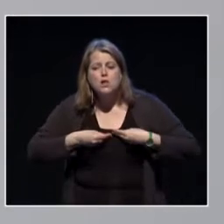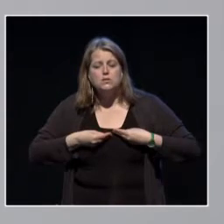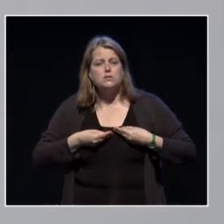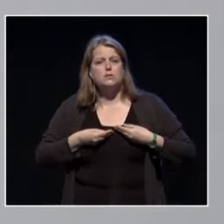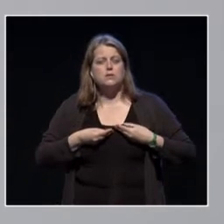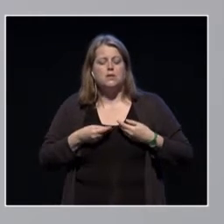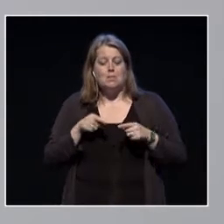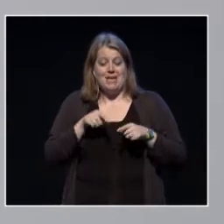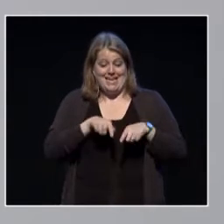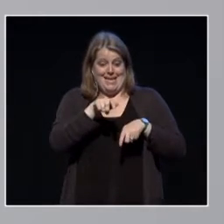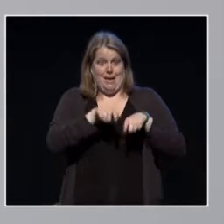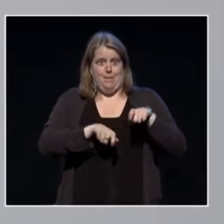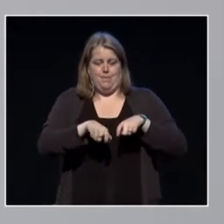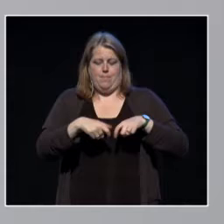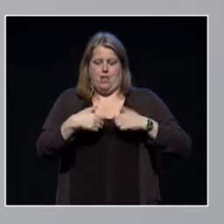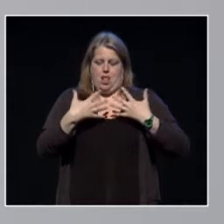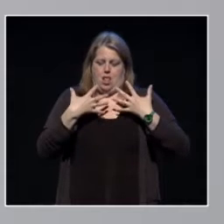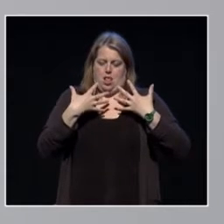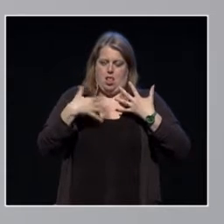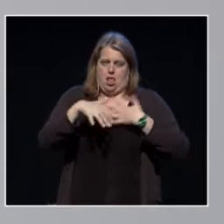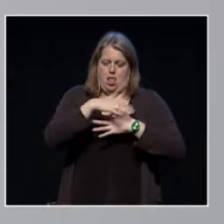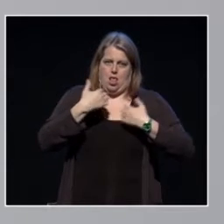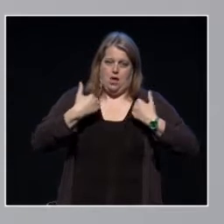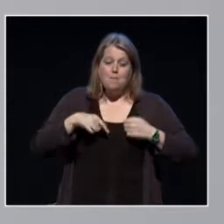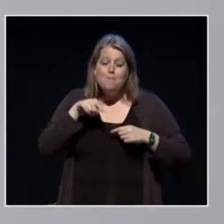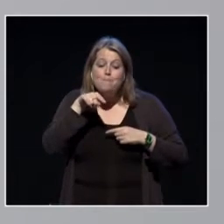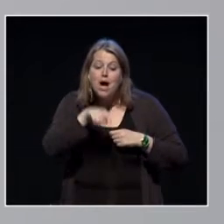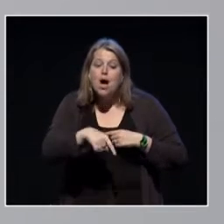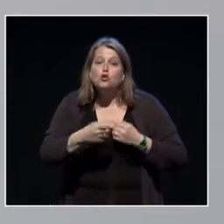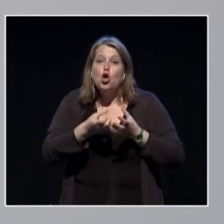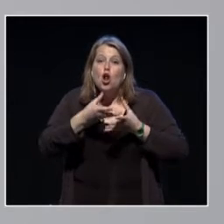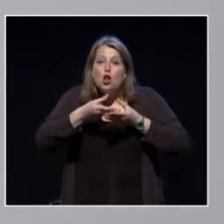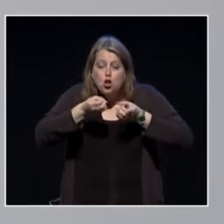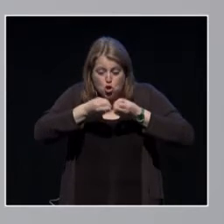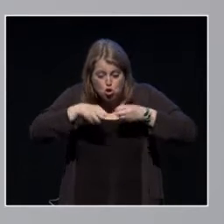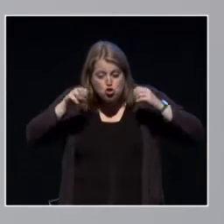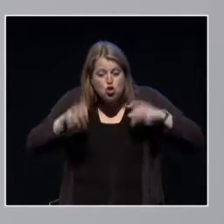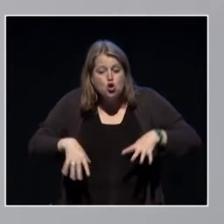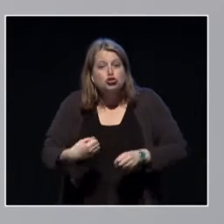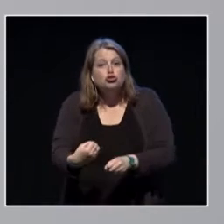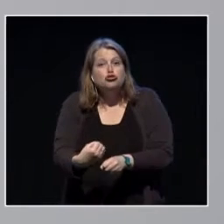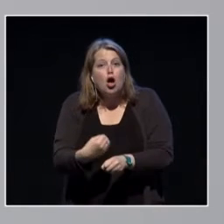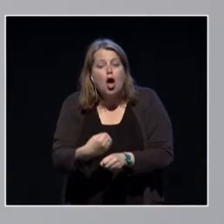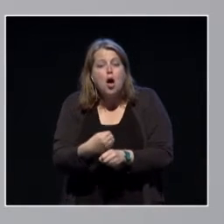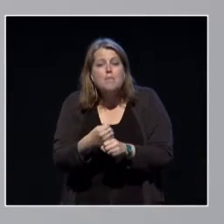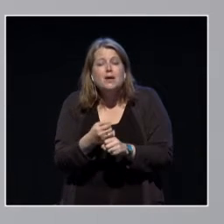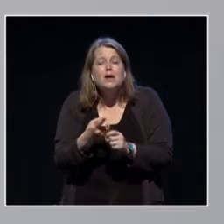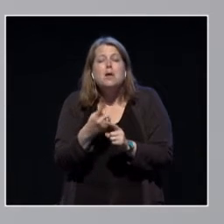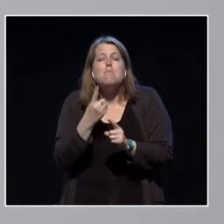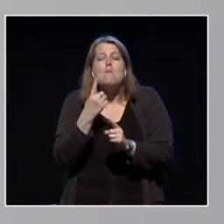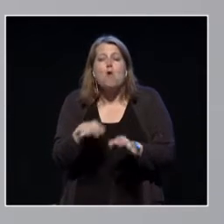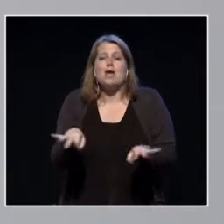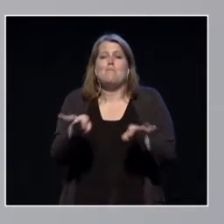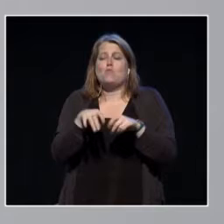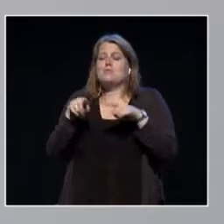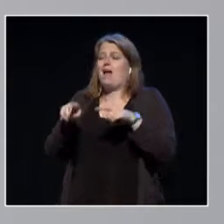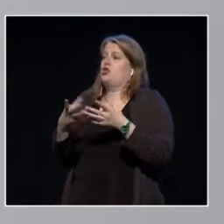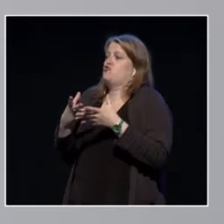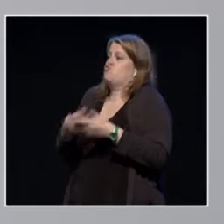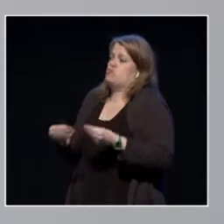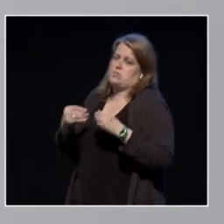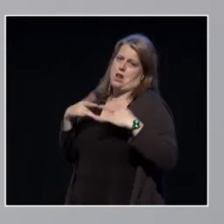losing their jobs is more fearful than losing their lives. because for